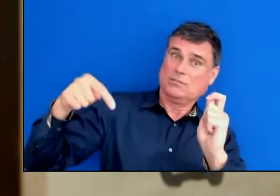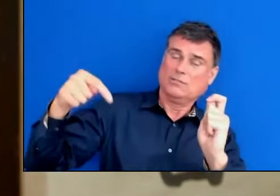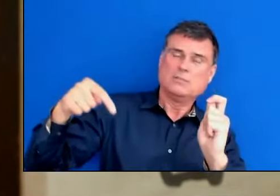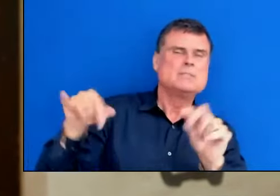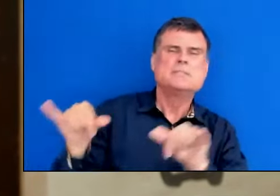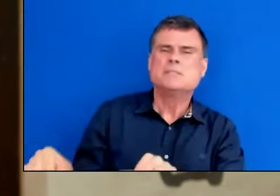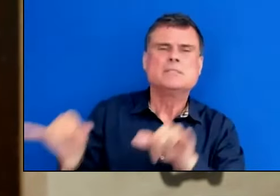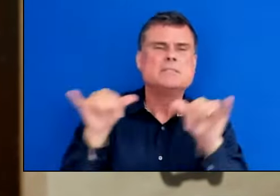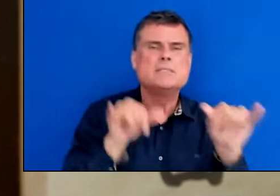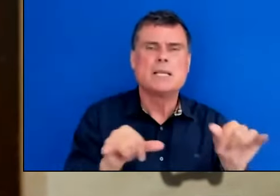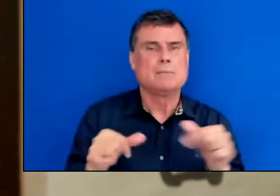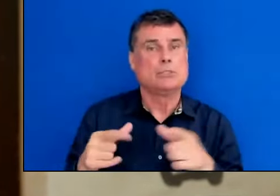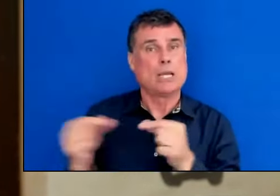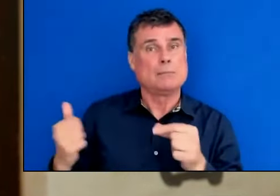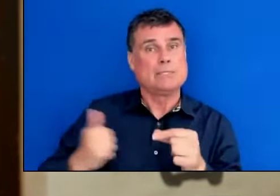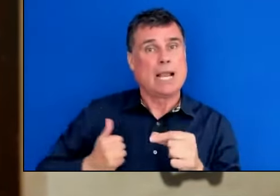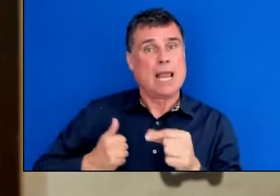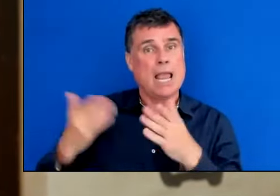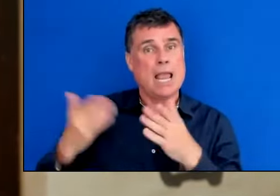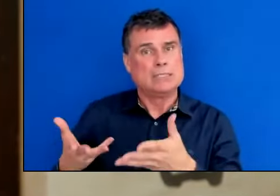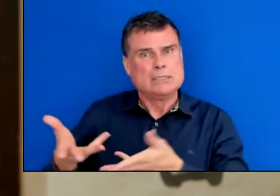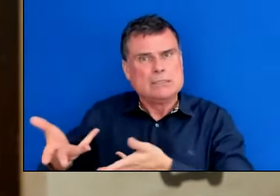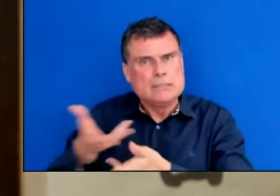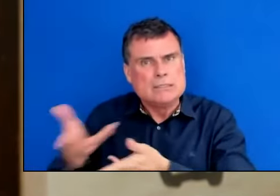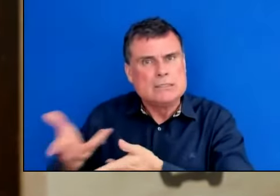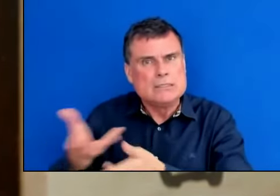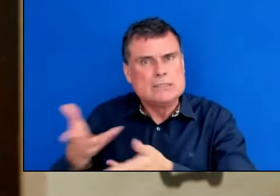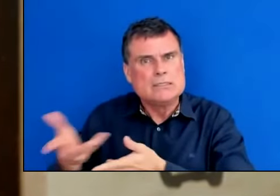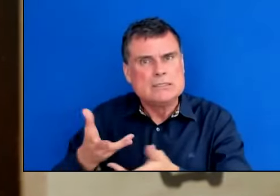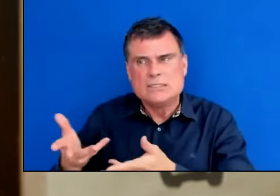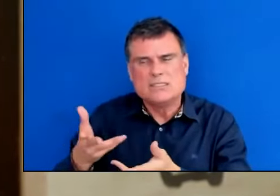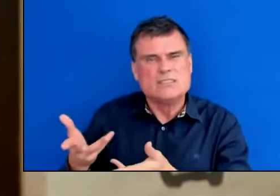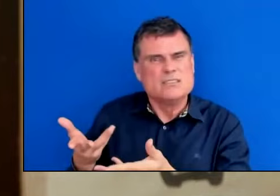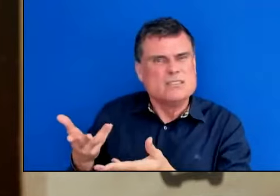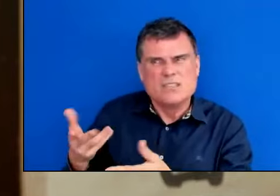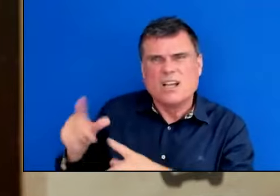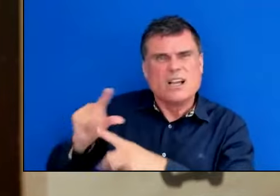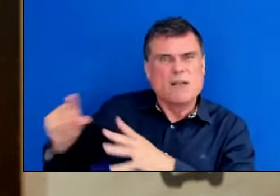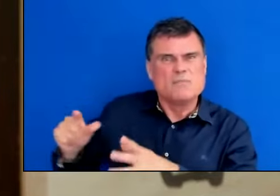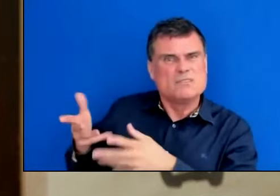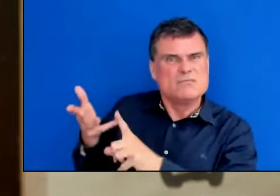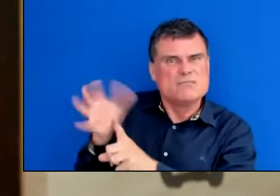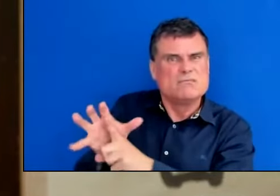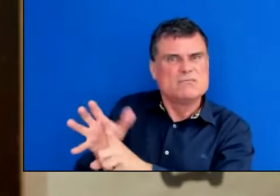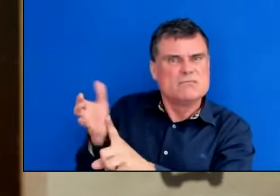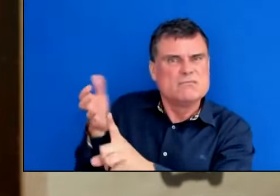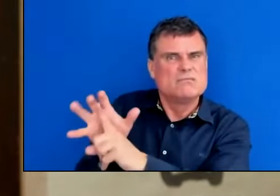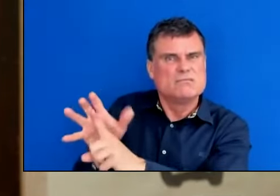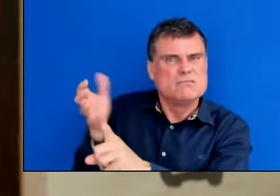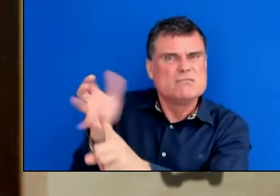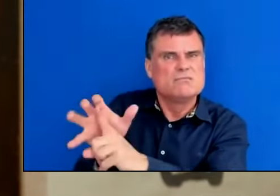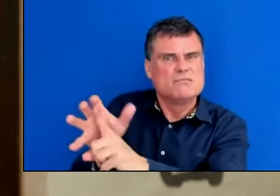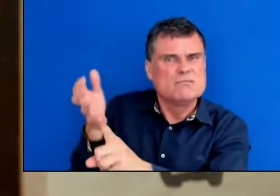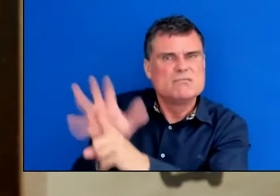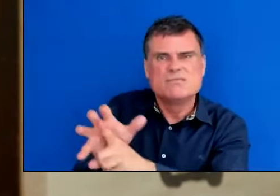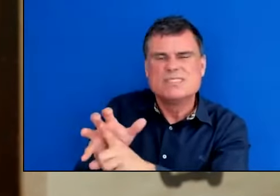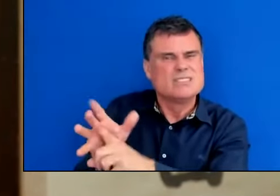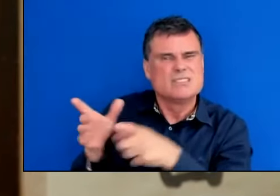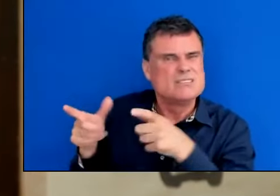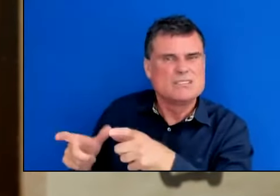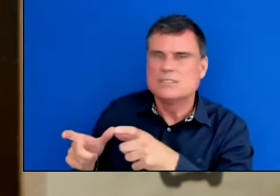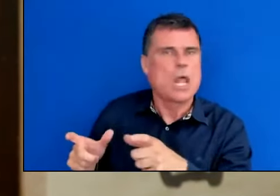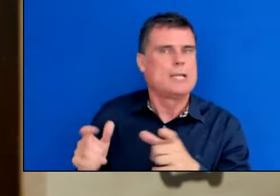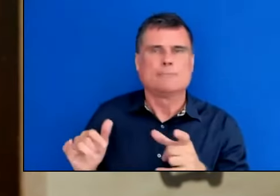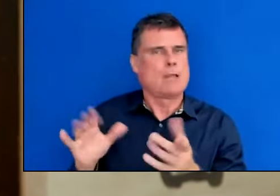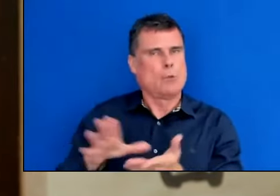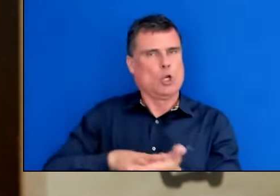of turning a page with respect to how Japanese Canadians have been treated by successive governments over many decades, as was articulated so